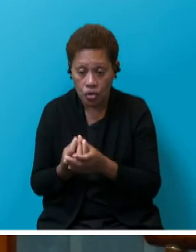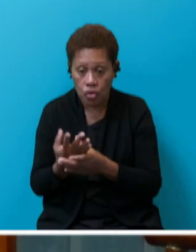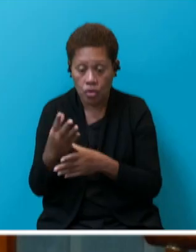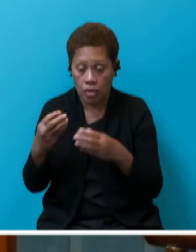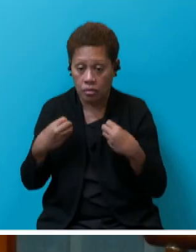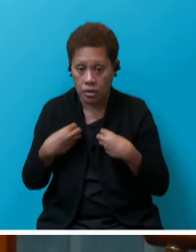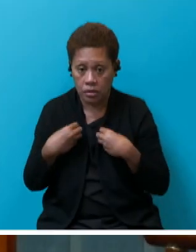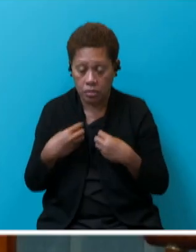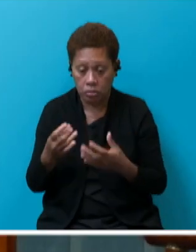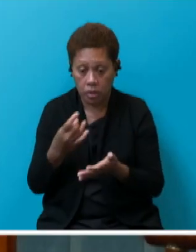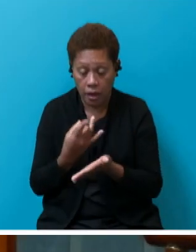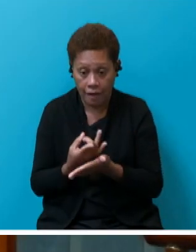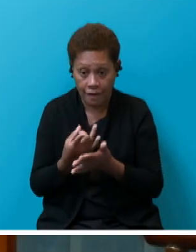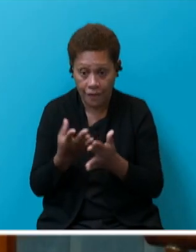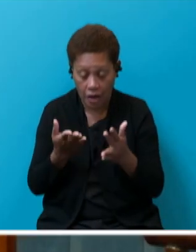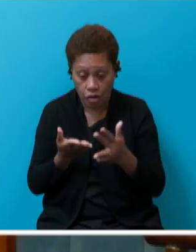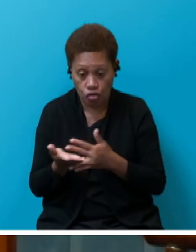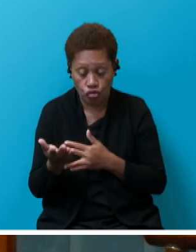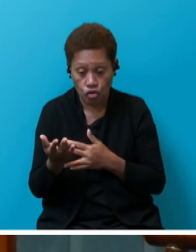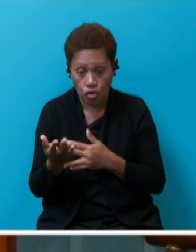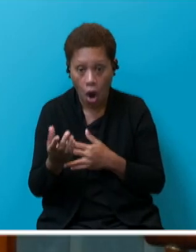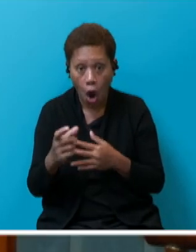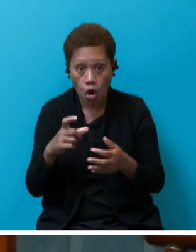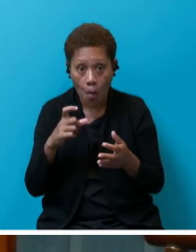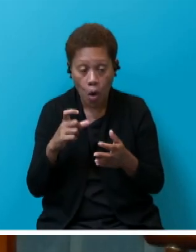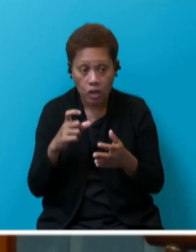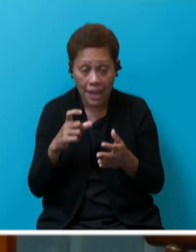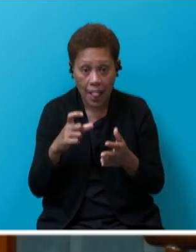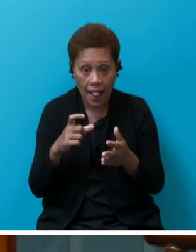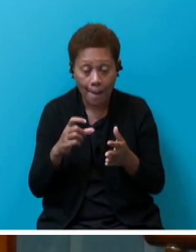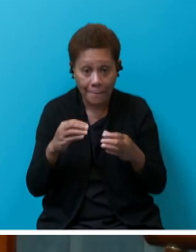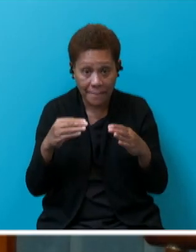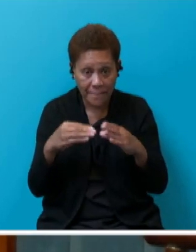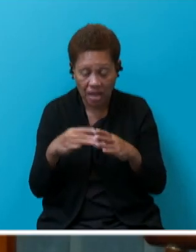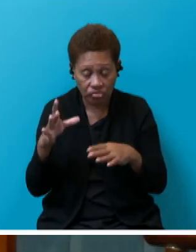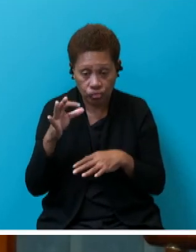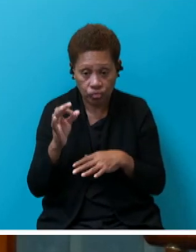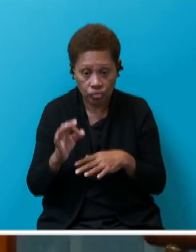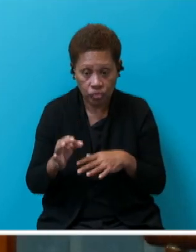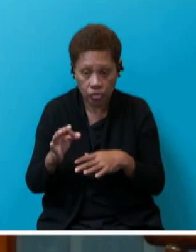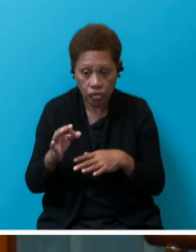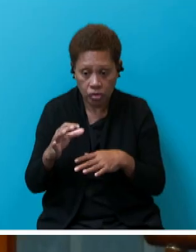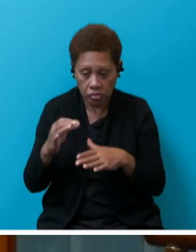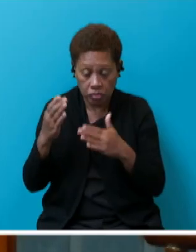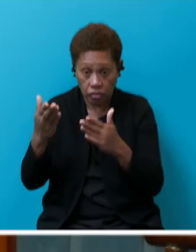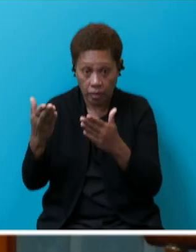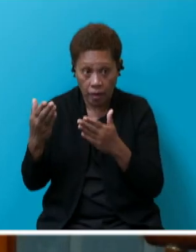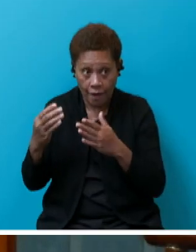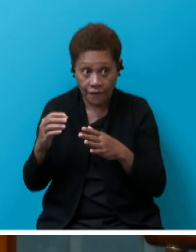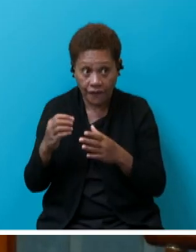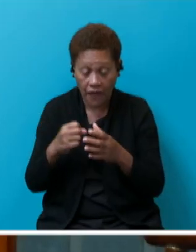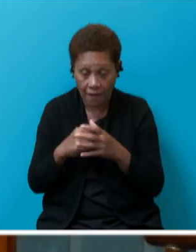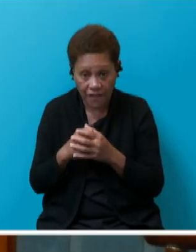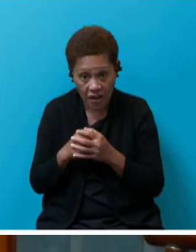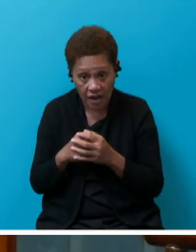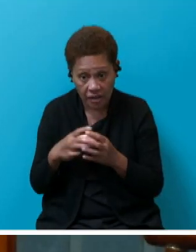The funding through commercial banks, which do not offer MSME-friendly or